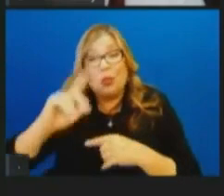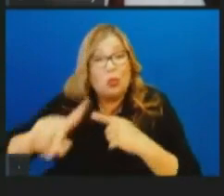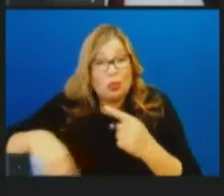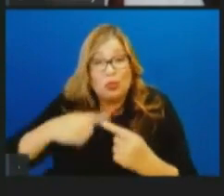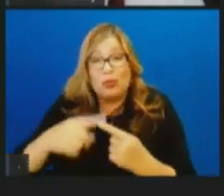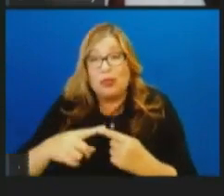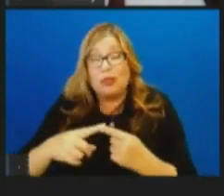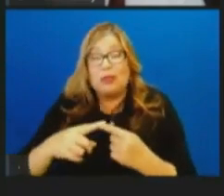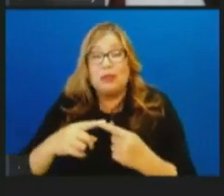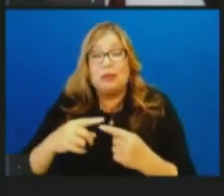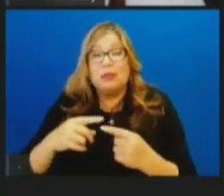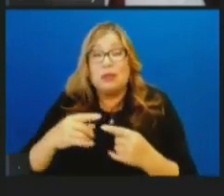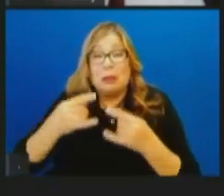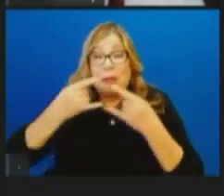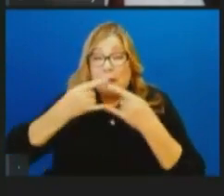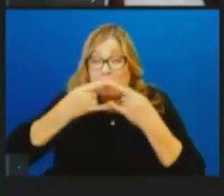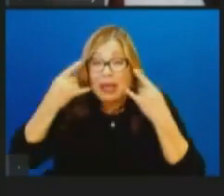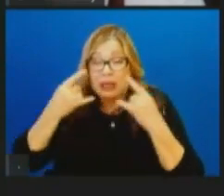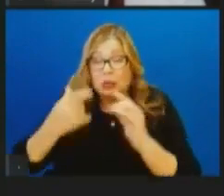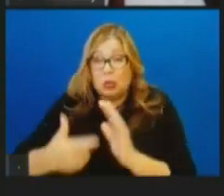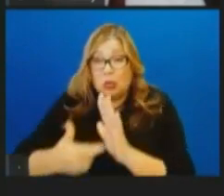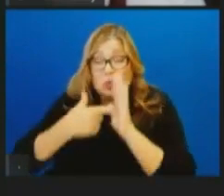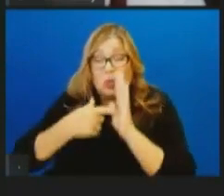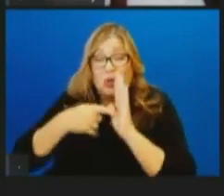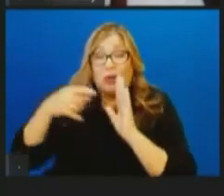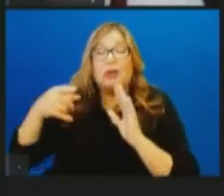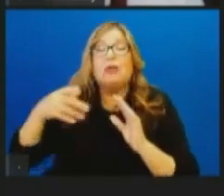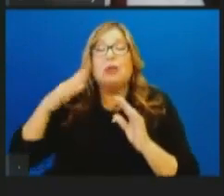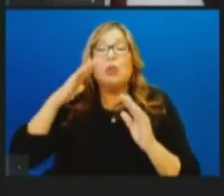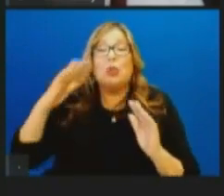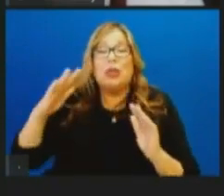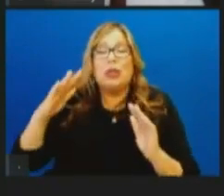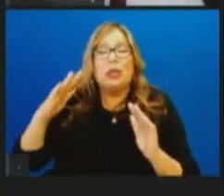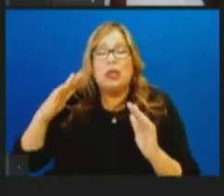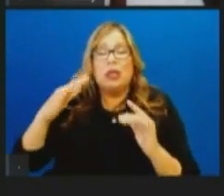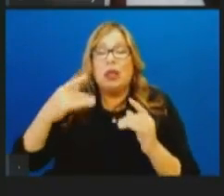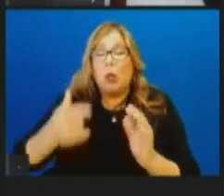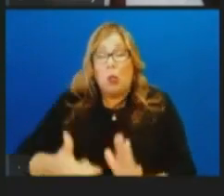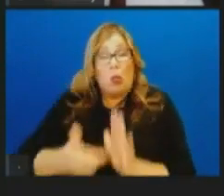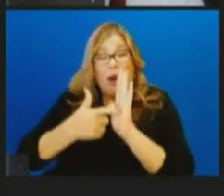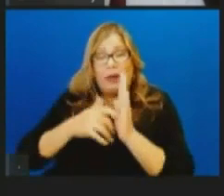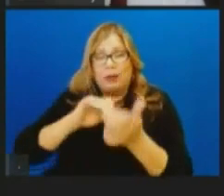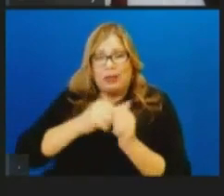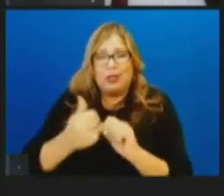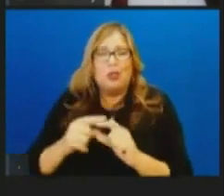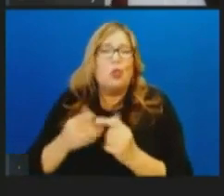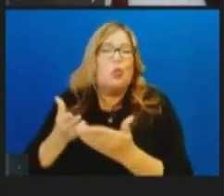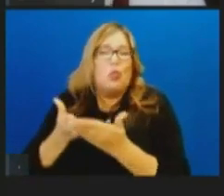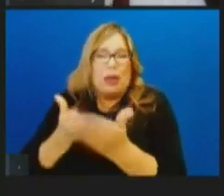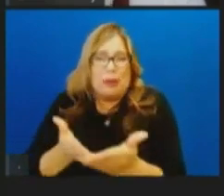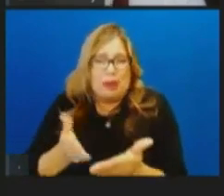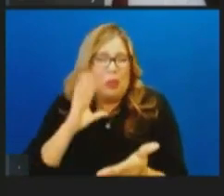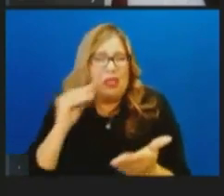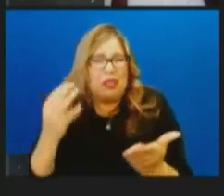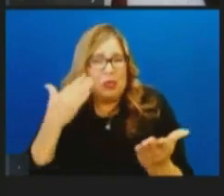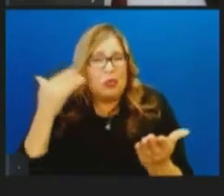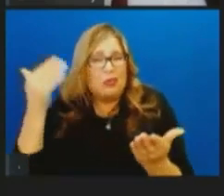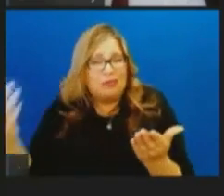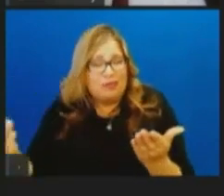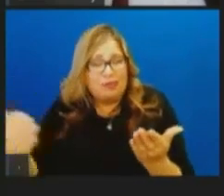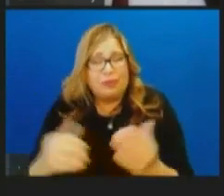the masking requirement will move to a recommendation. We also know that this takes